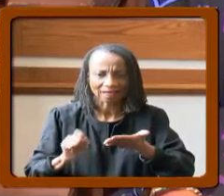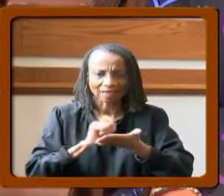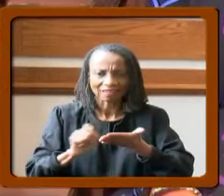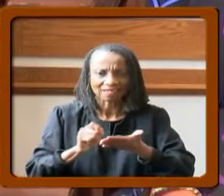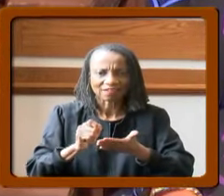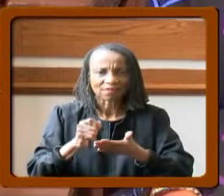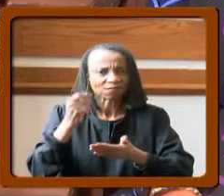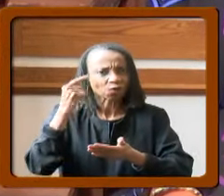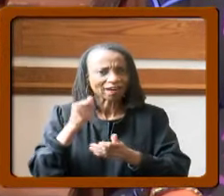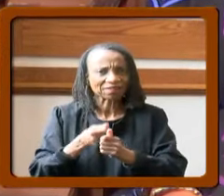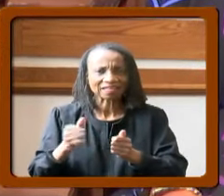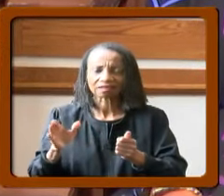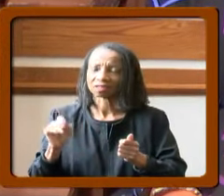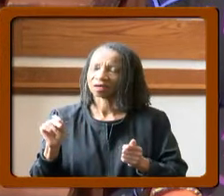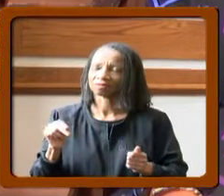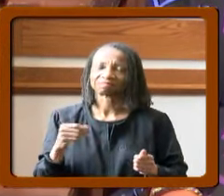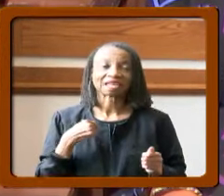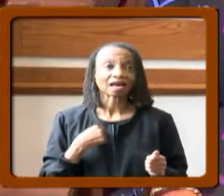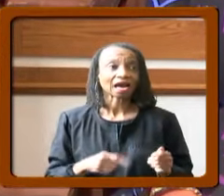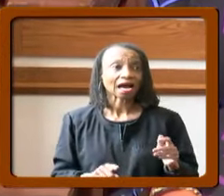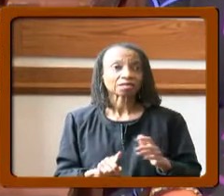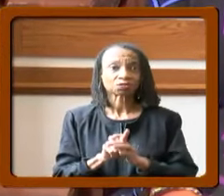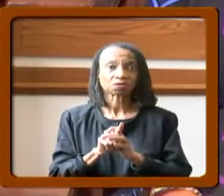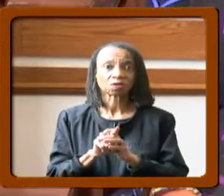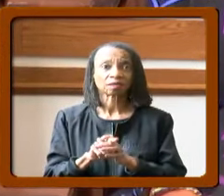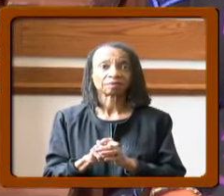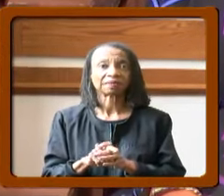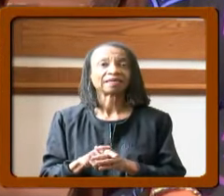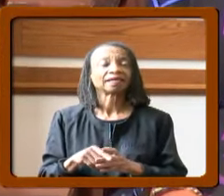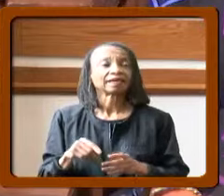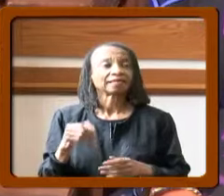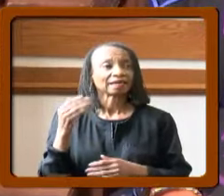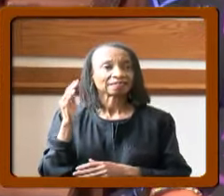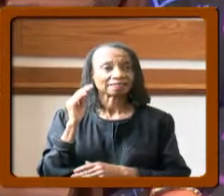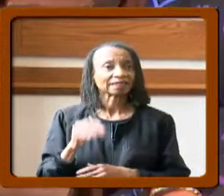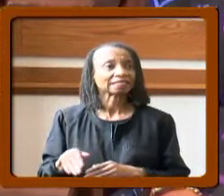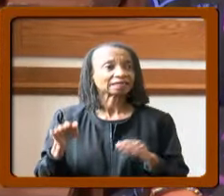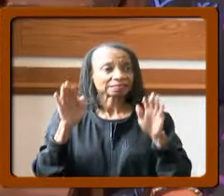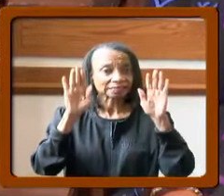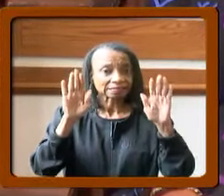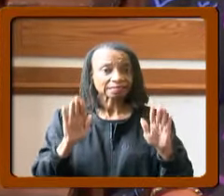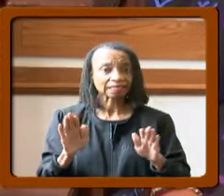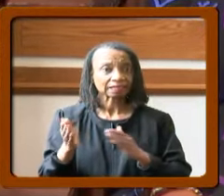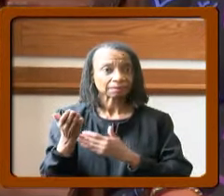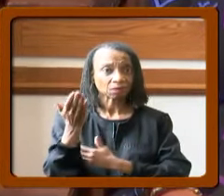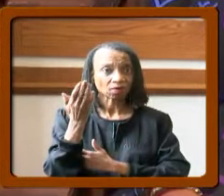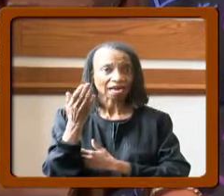I come here every Sunday morning. I do my best to tell you about, but I can't tell it all.